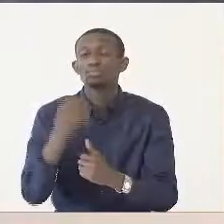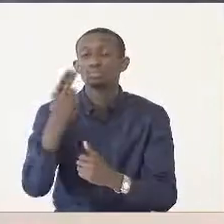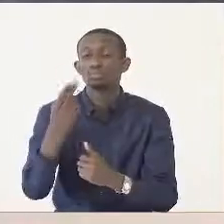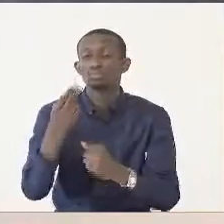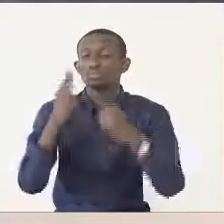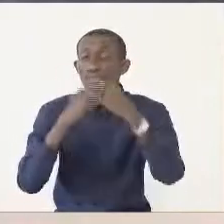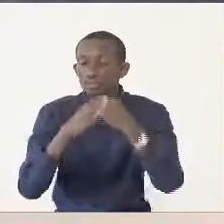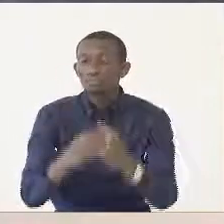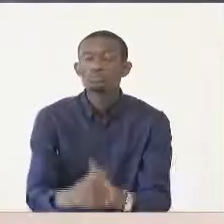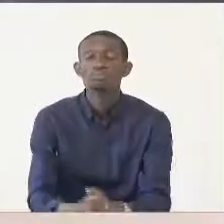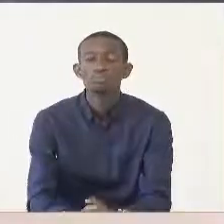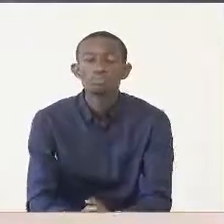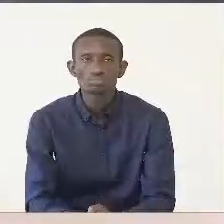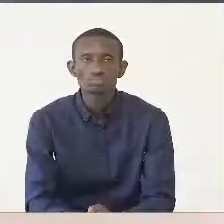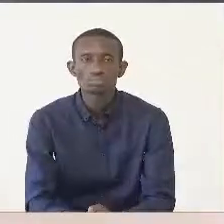29.